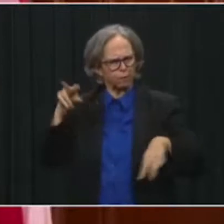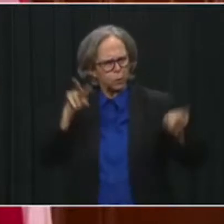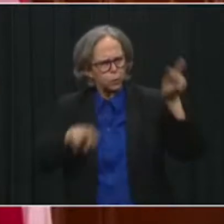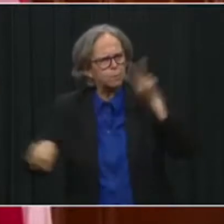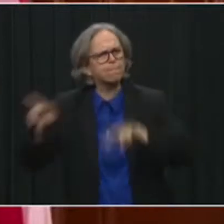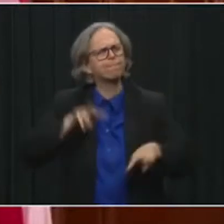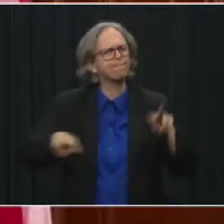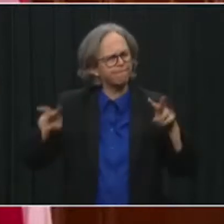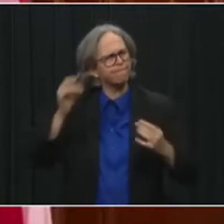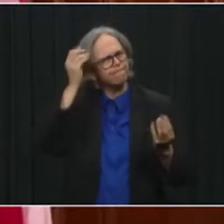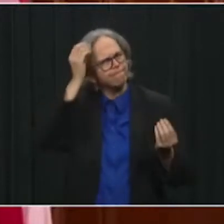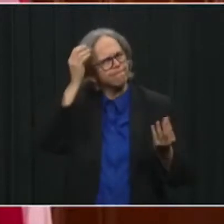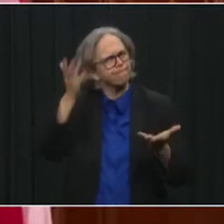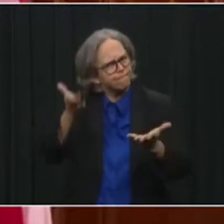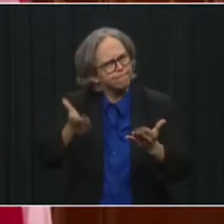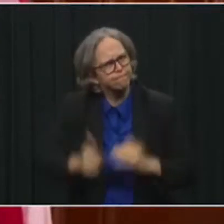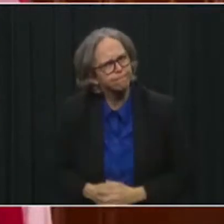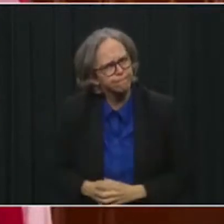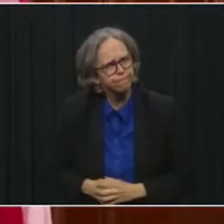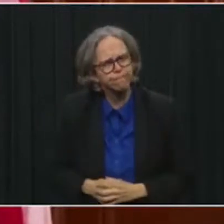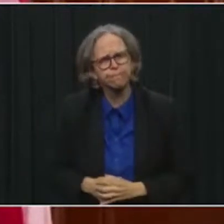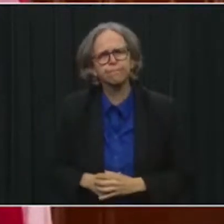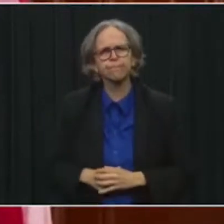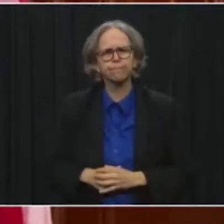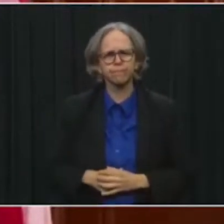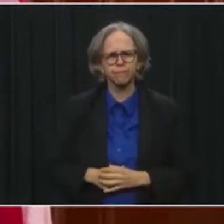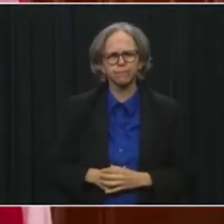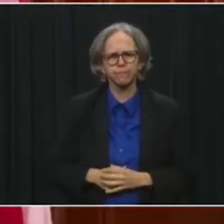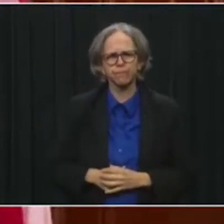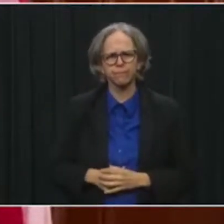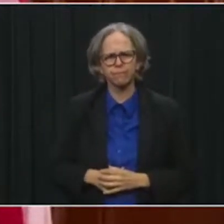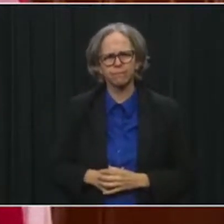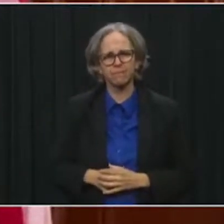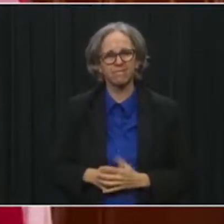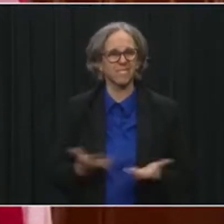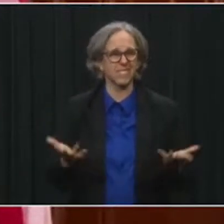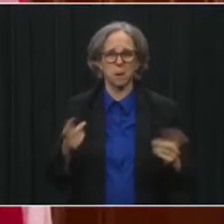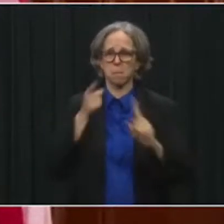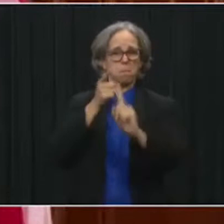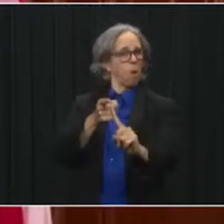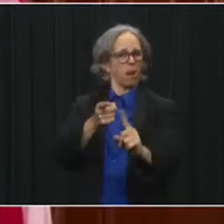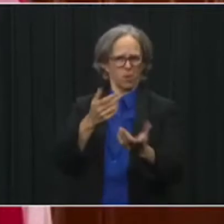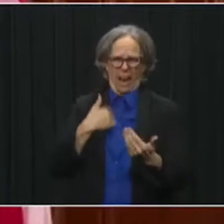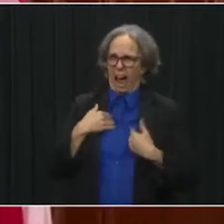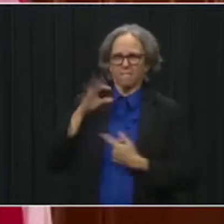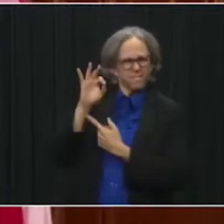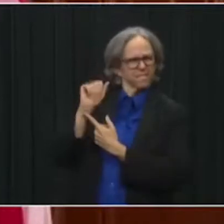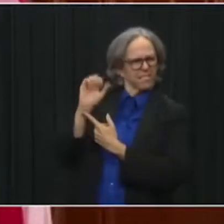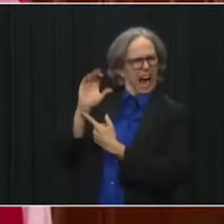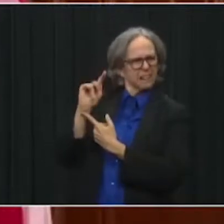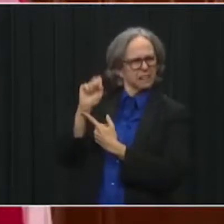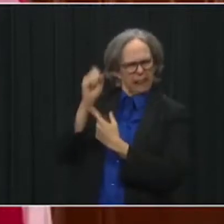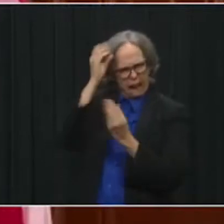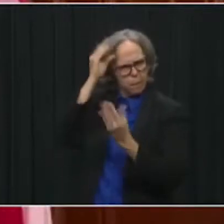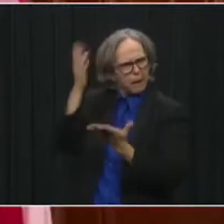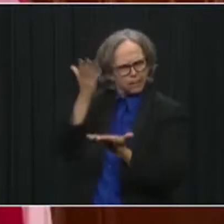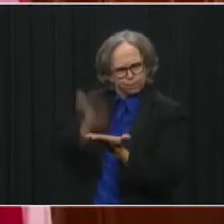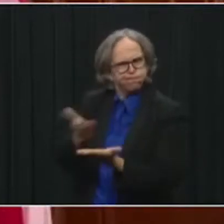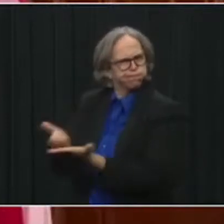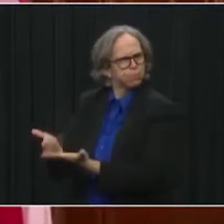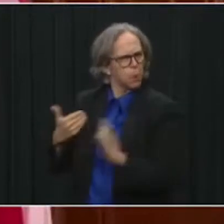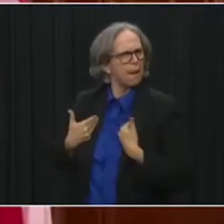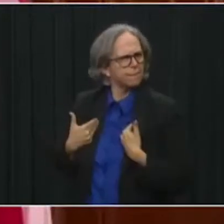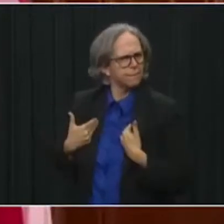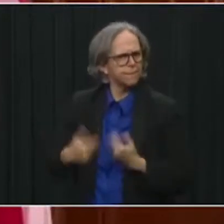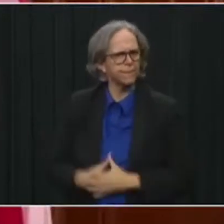So these are the essential facts. And we will hear in just a moment from Dr. Vanderhoff,